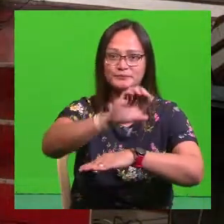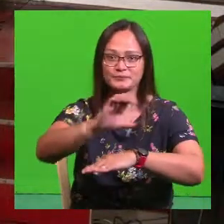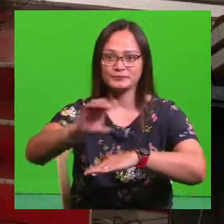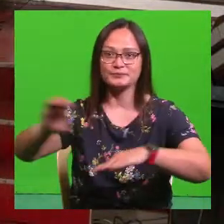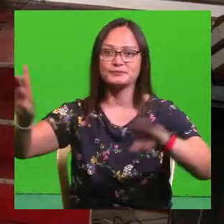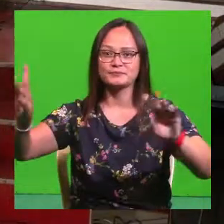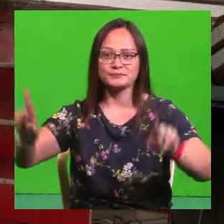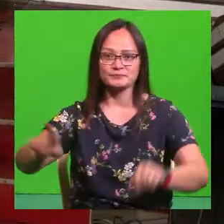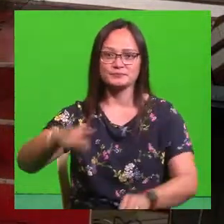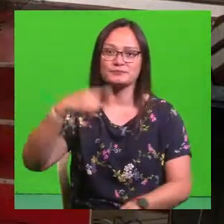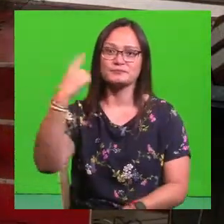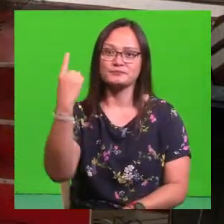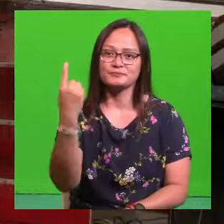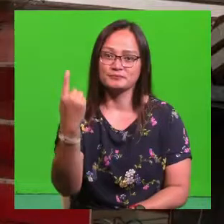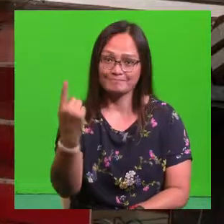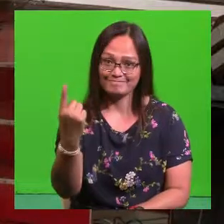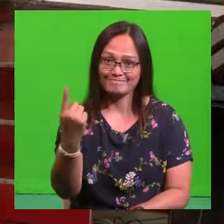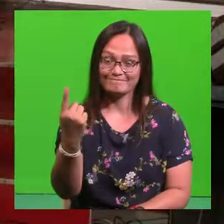crucified.